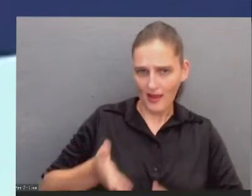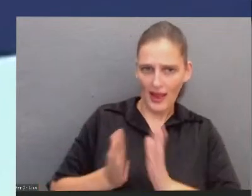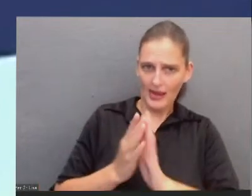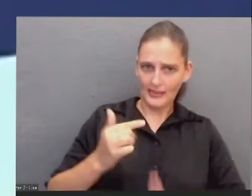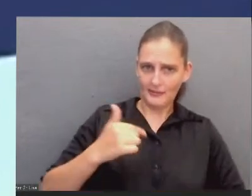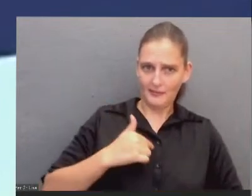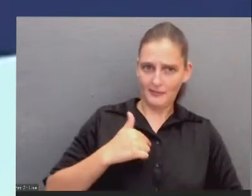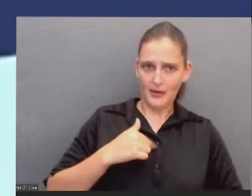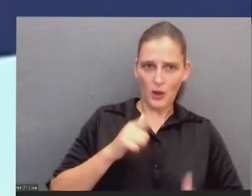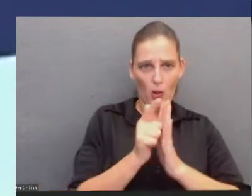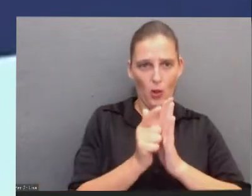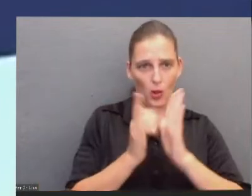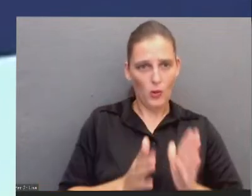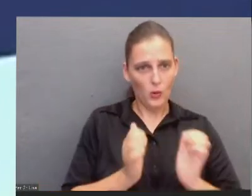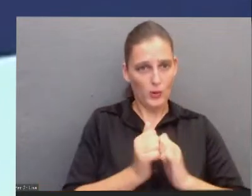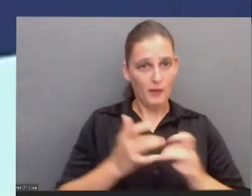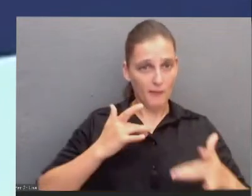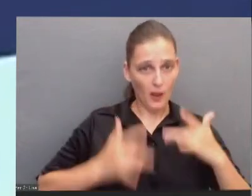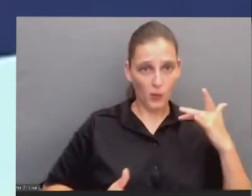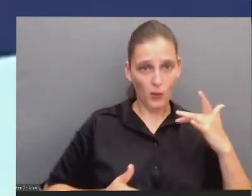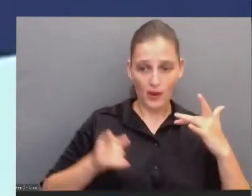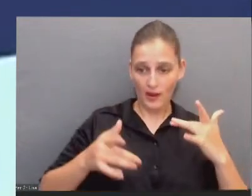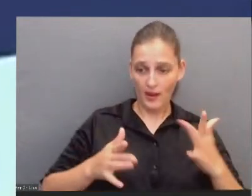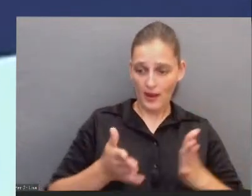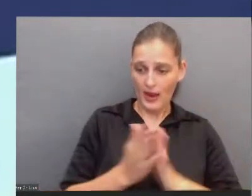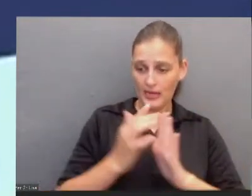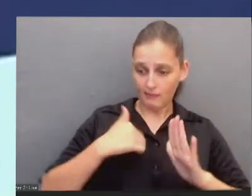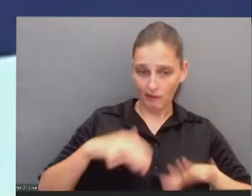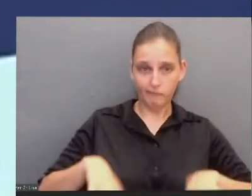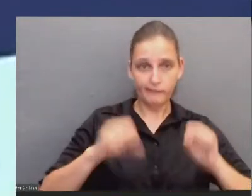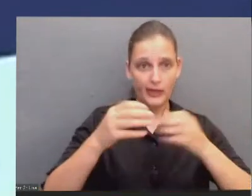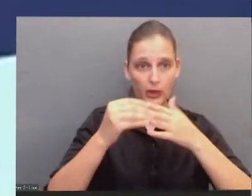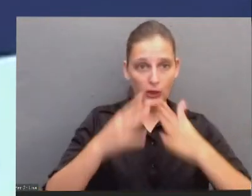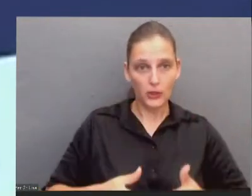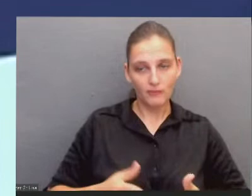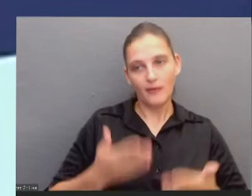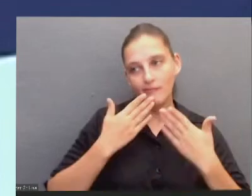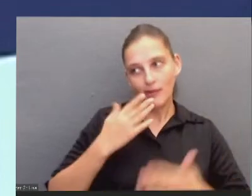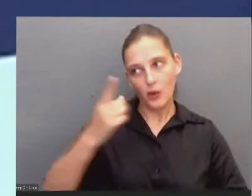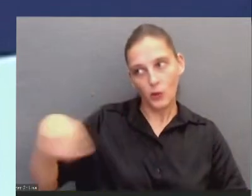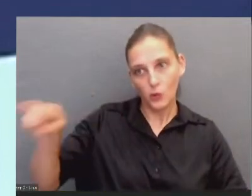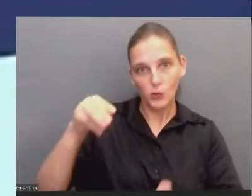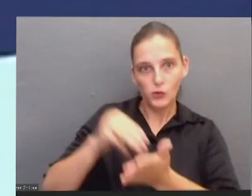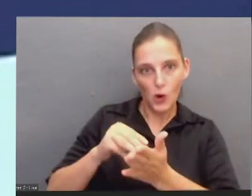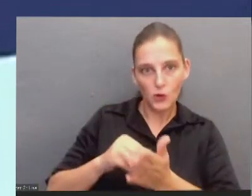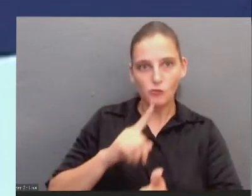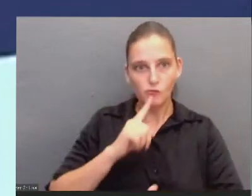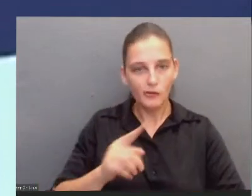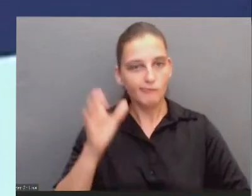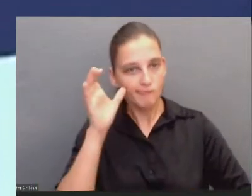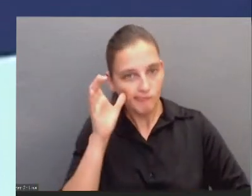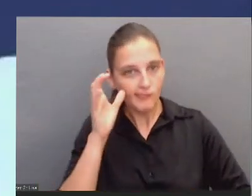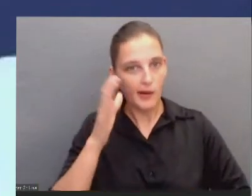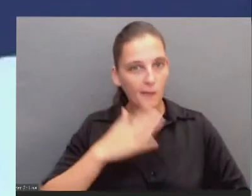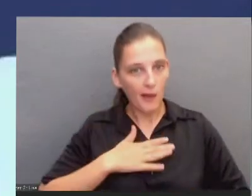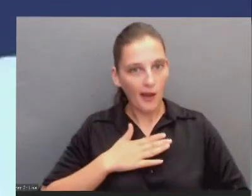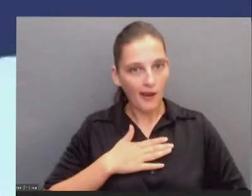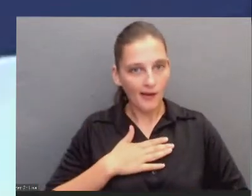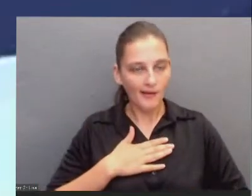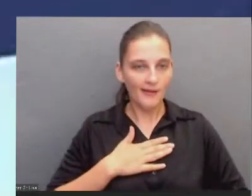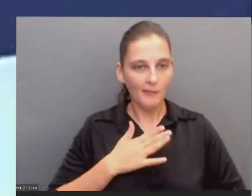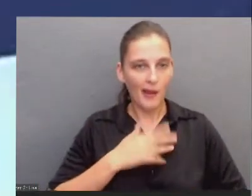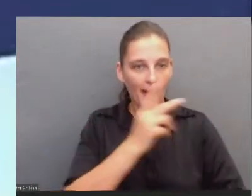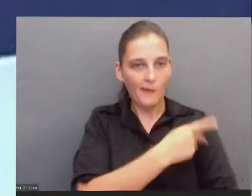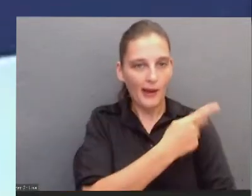group. I'm grateful to all the doctors for listening to the patient around health equity. And I will turn it back to